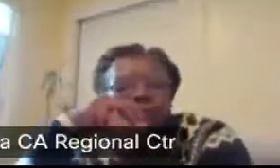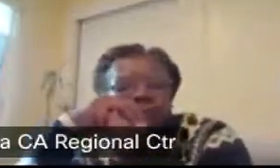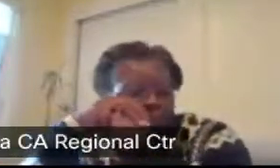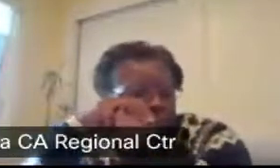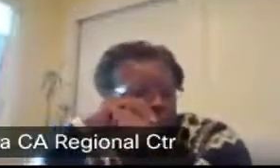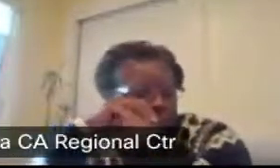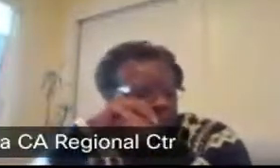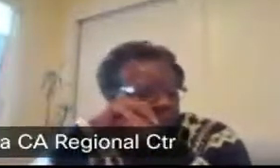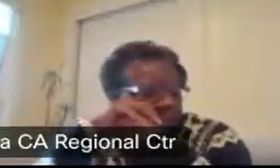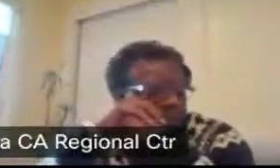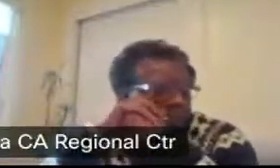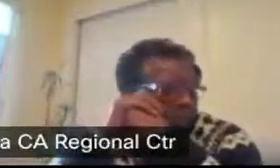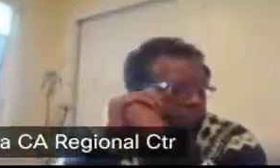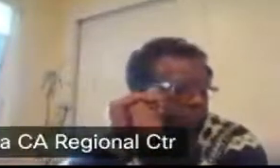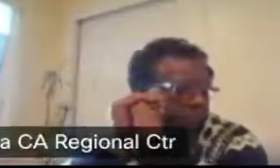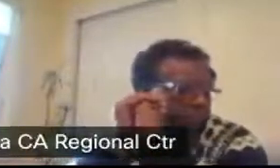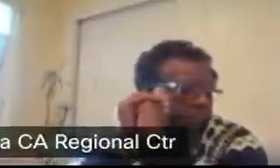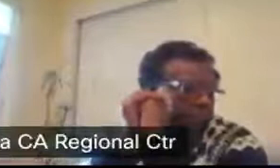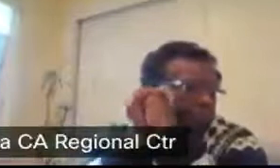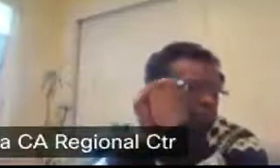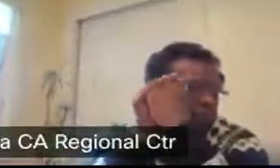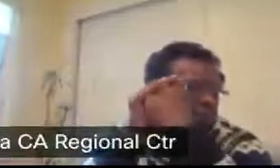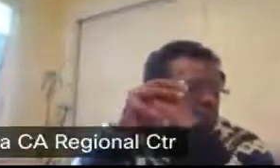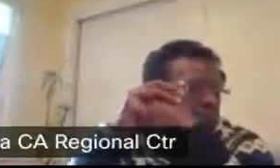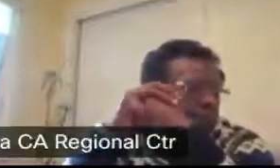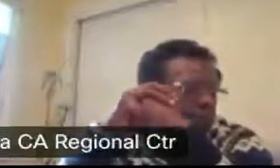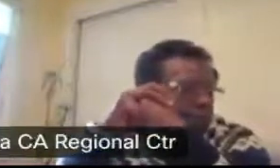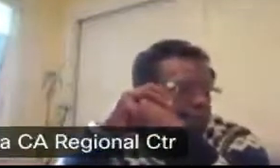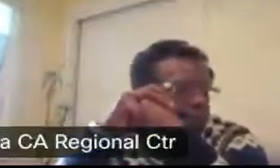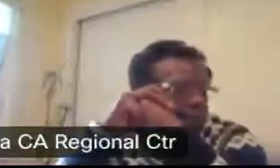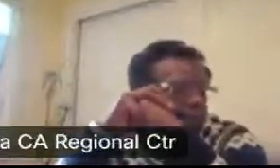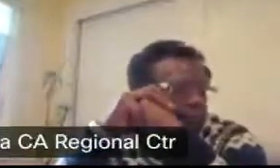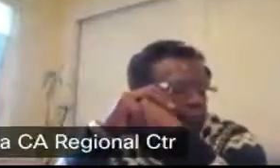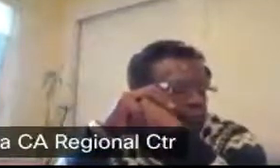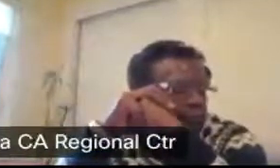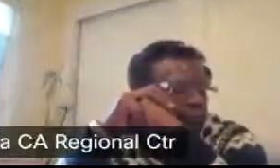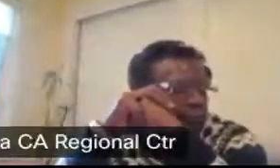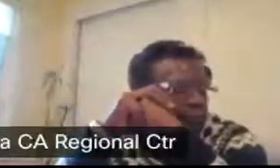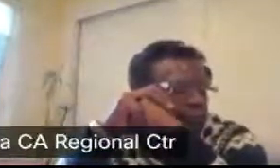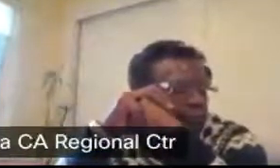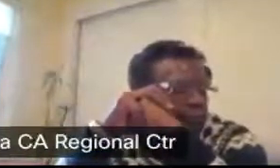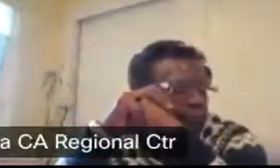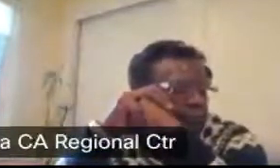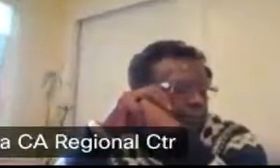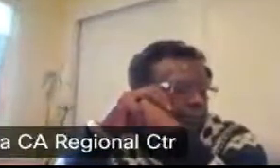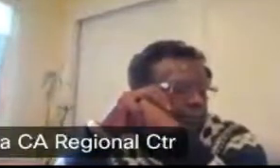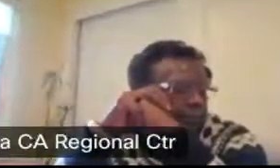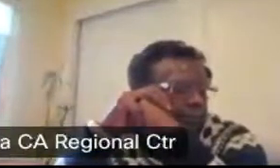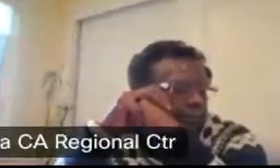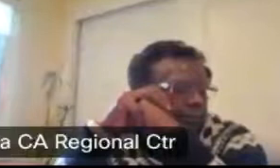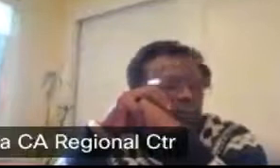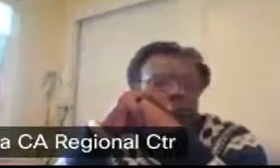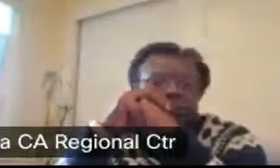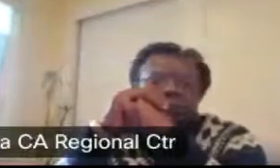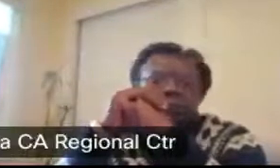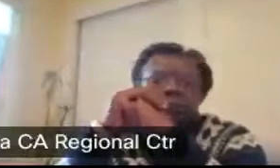of that. And again, we're waiting on a number of these different things to get operationalized. So with that being